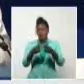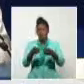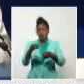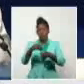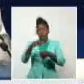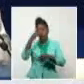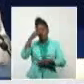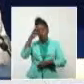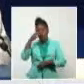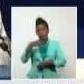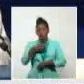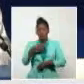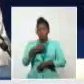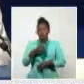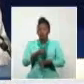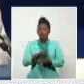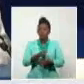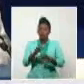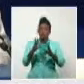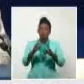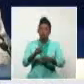said,